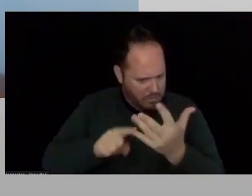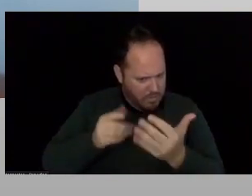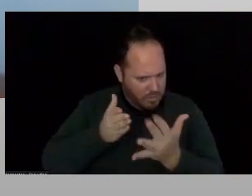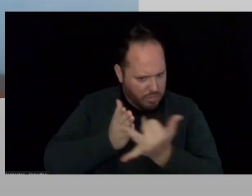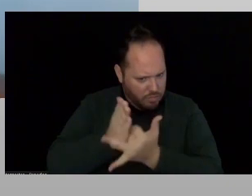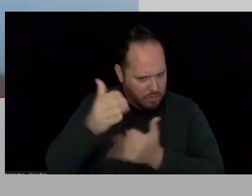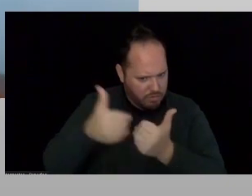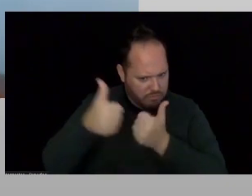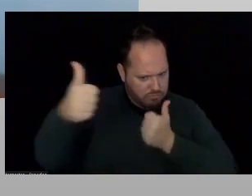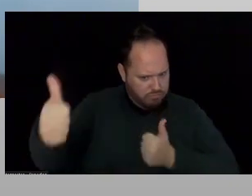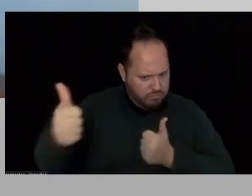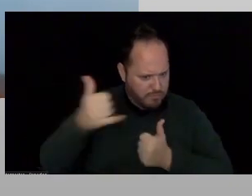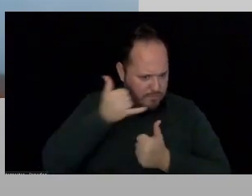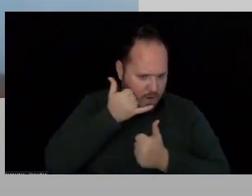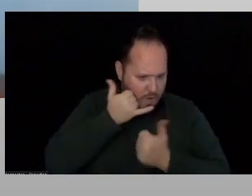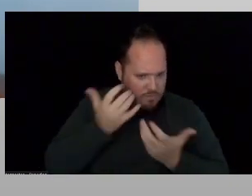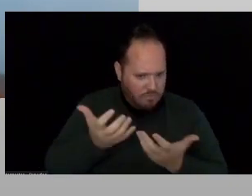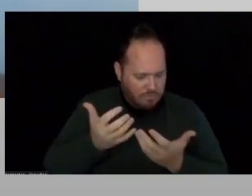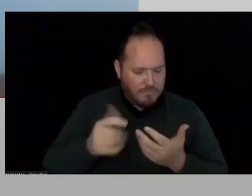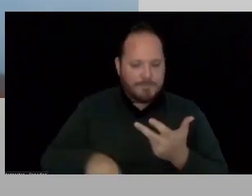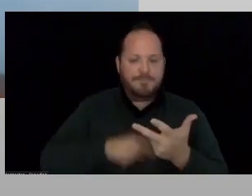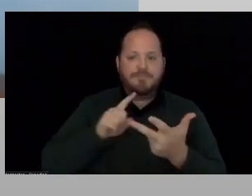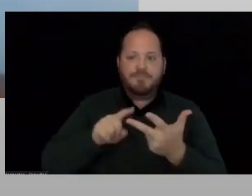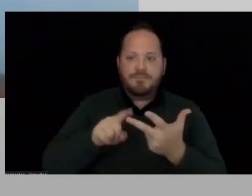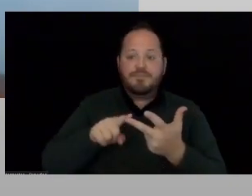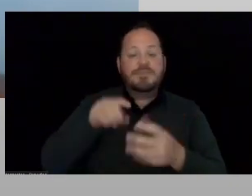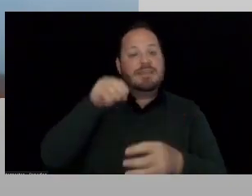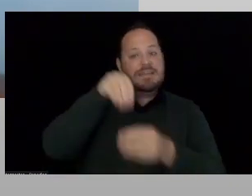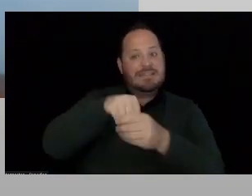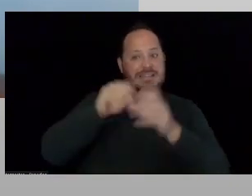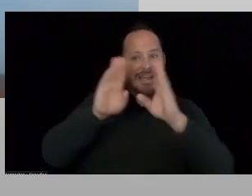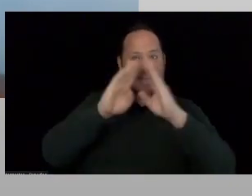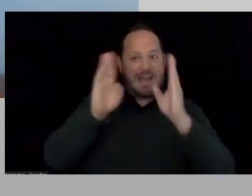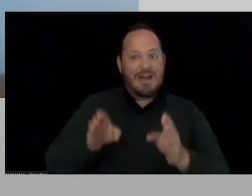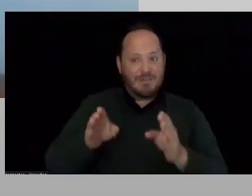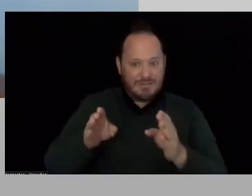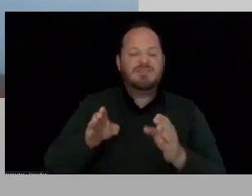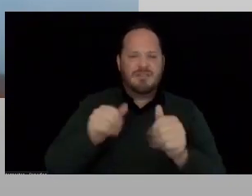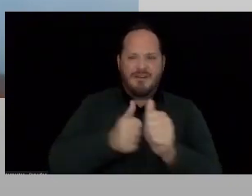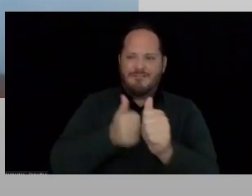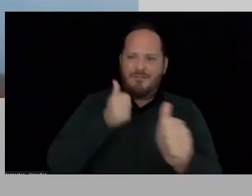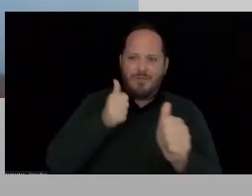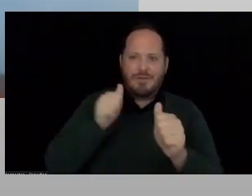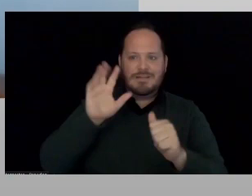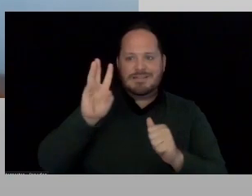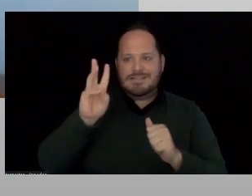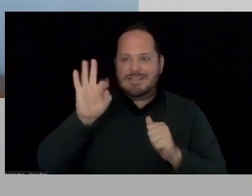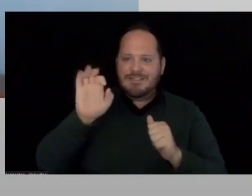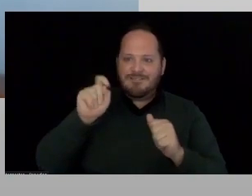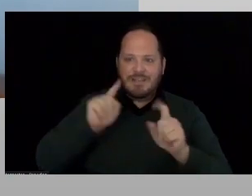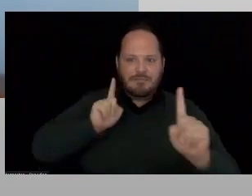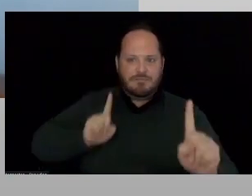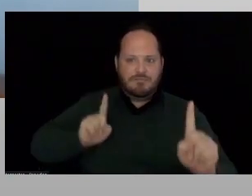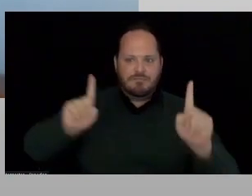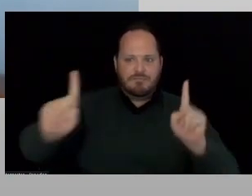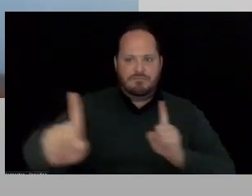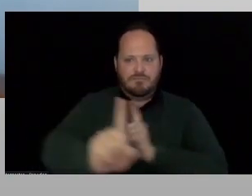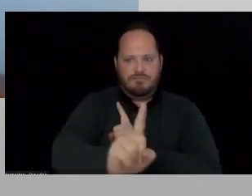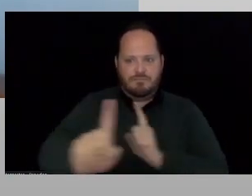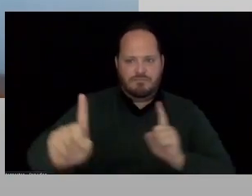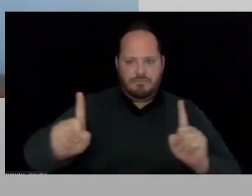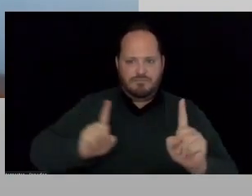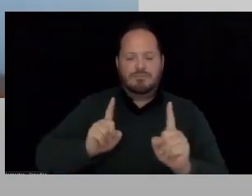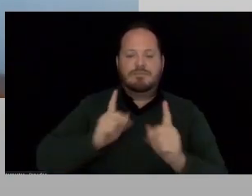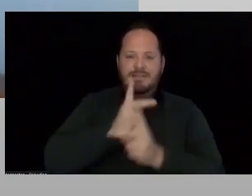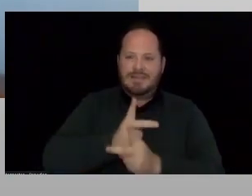away from a client and others in the household as much as possible and limit that personal contact to personal care. Surfaces and